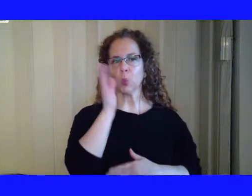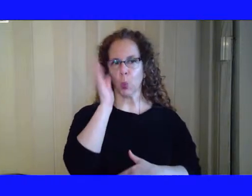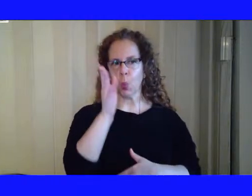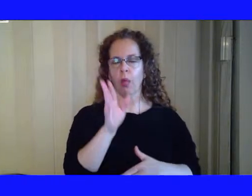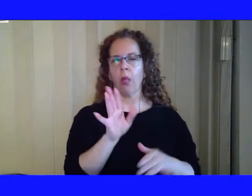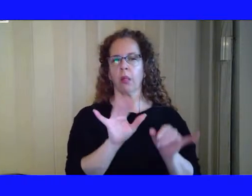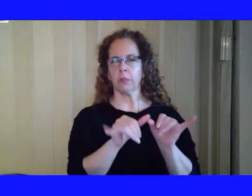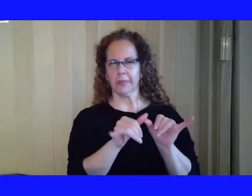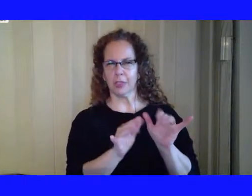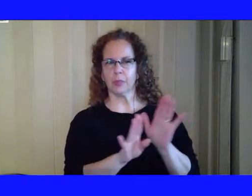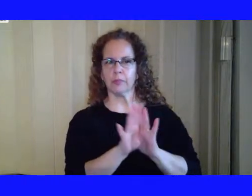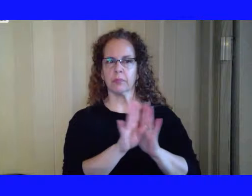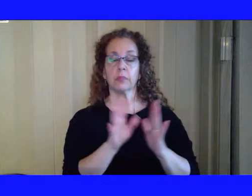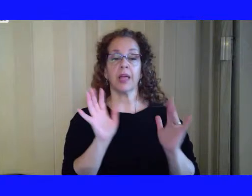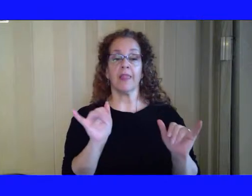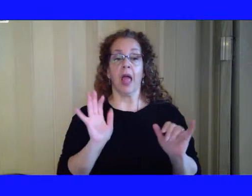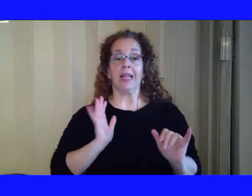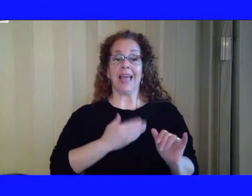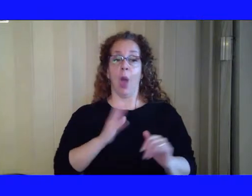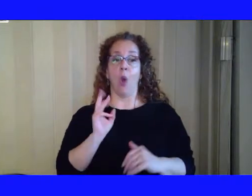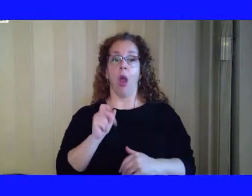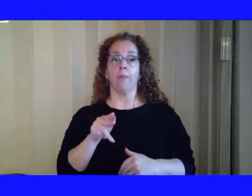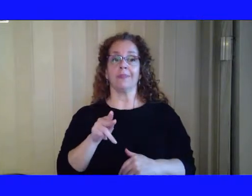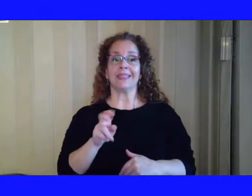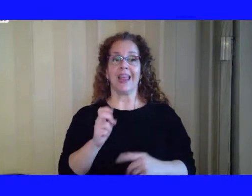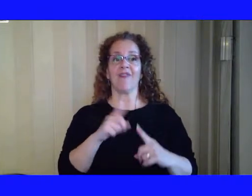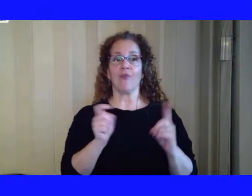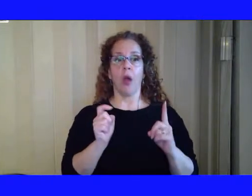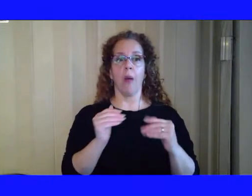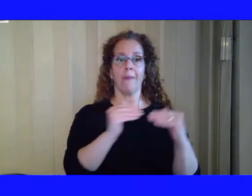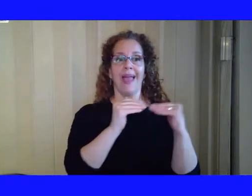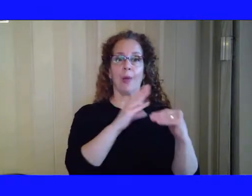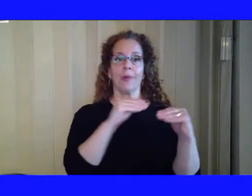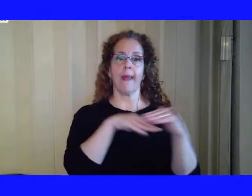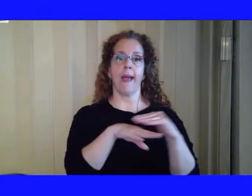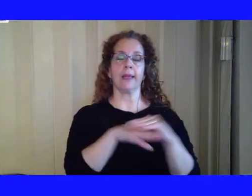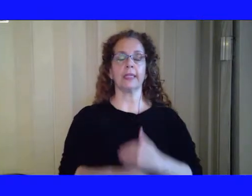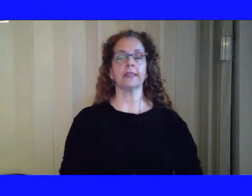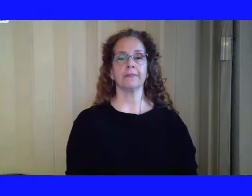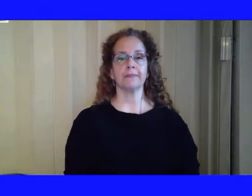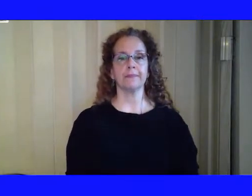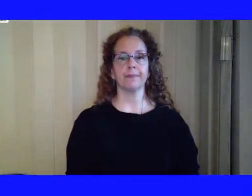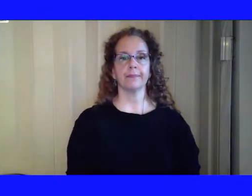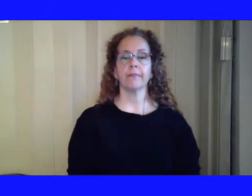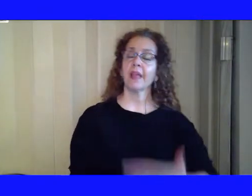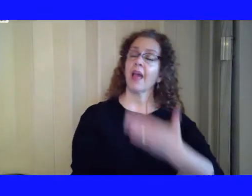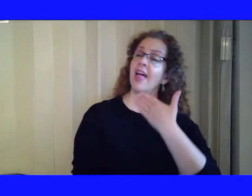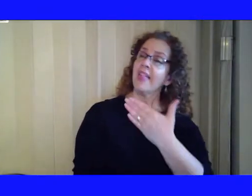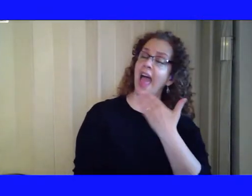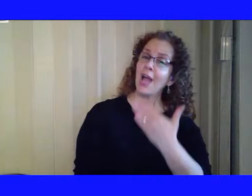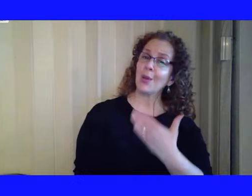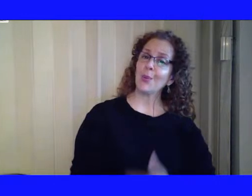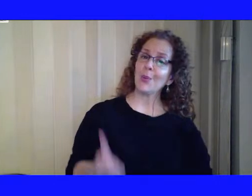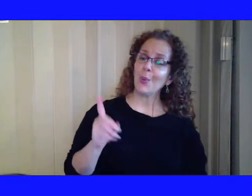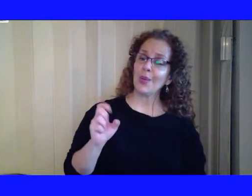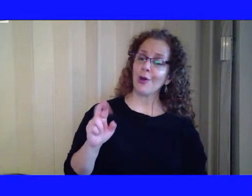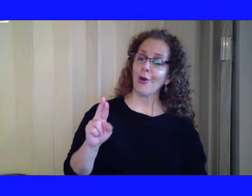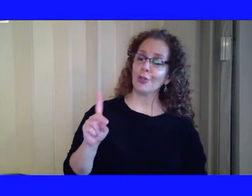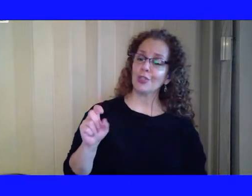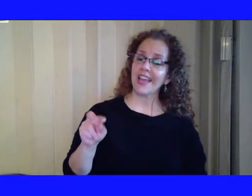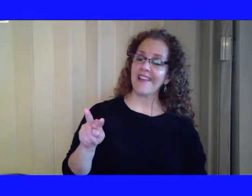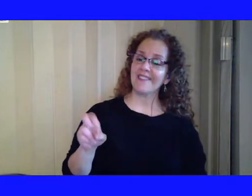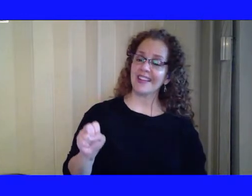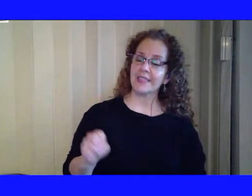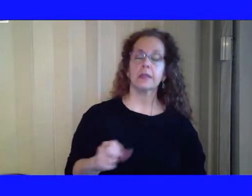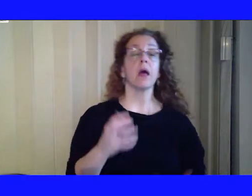and things happen in the background. So thank you so much for thinking about equity and access issues in our system.